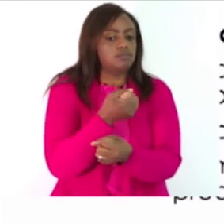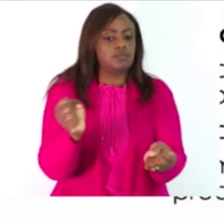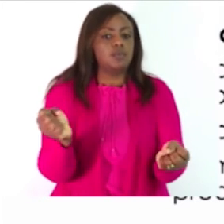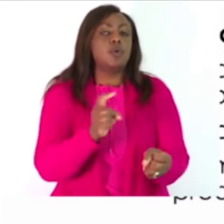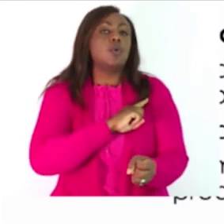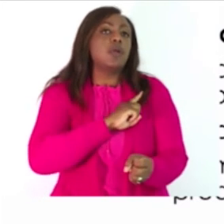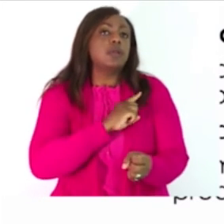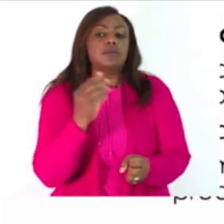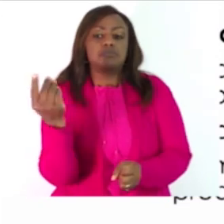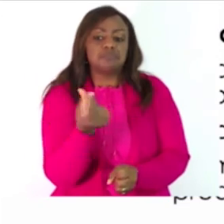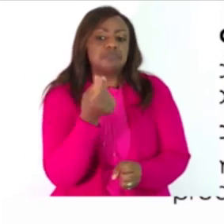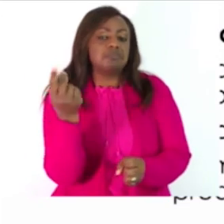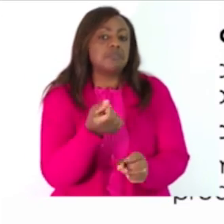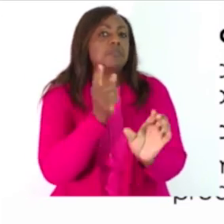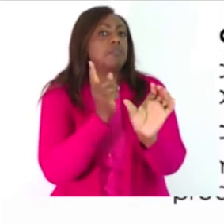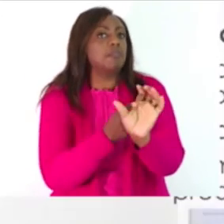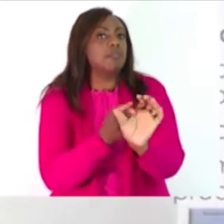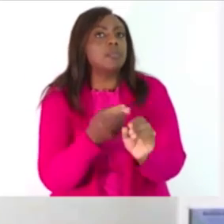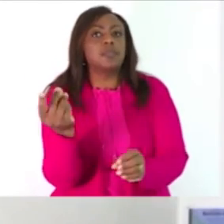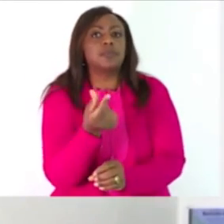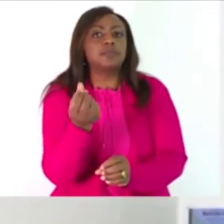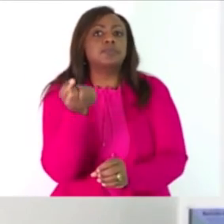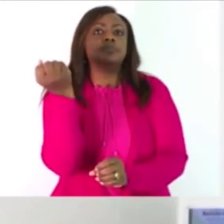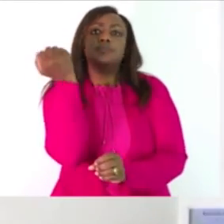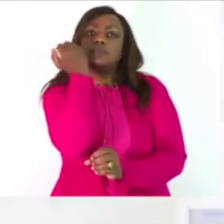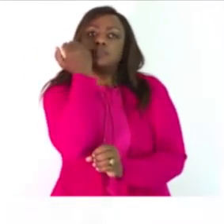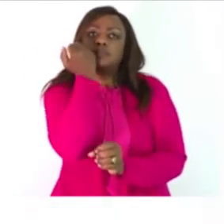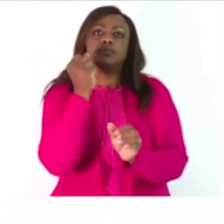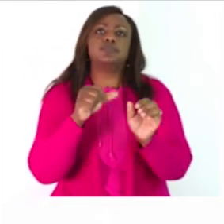studies. We continue to page 18.